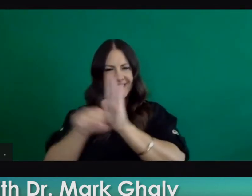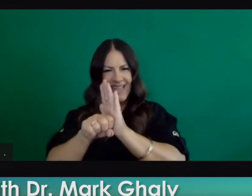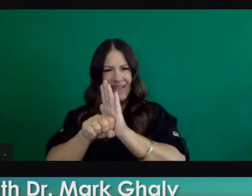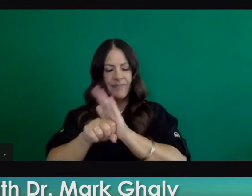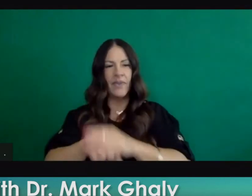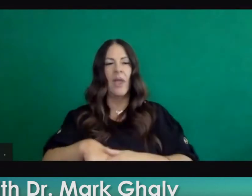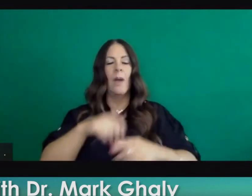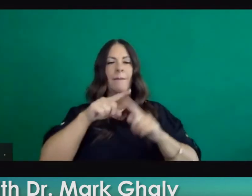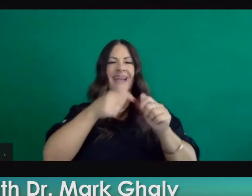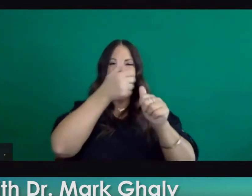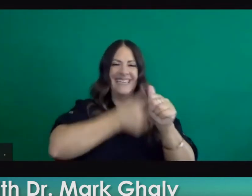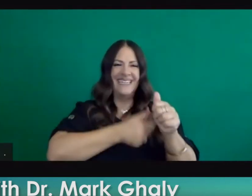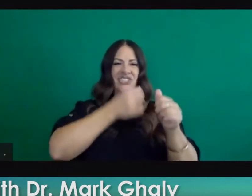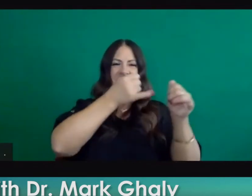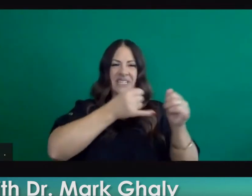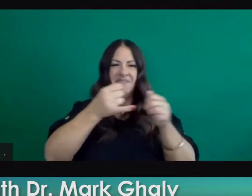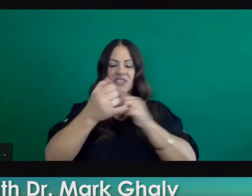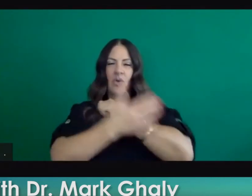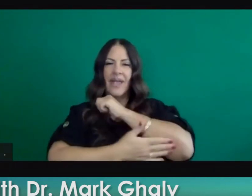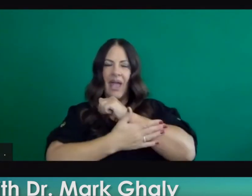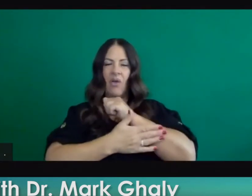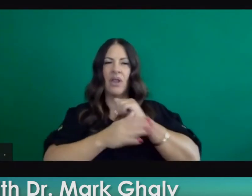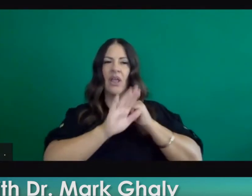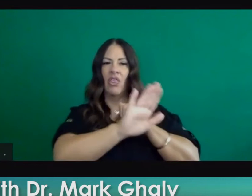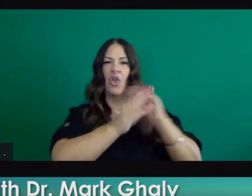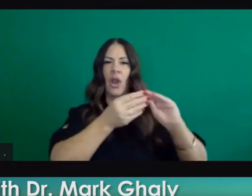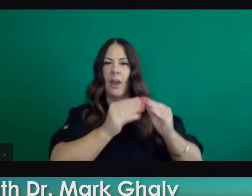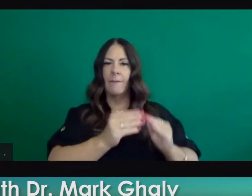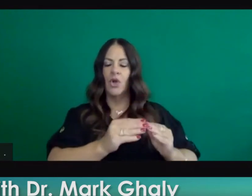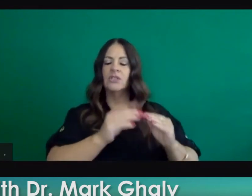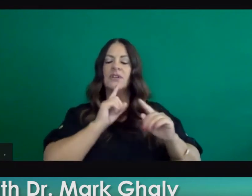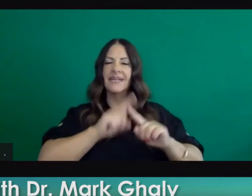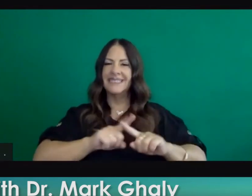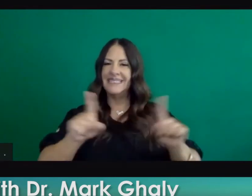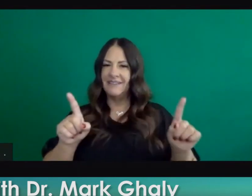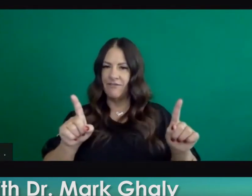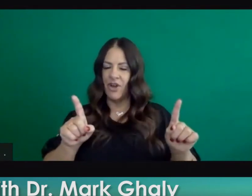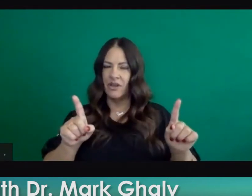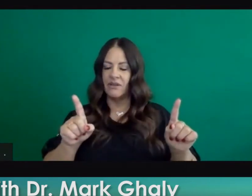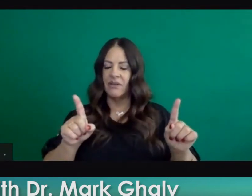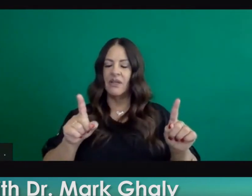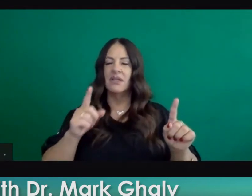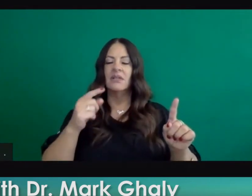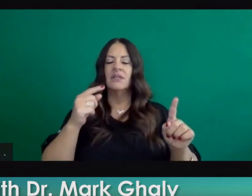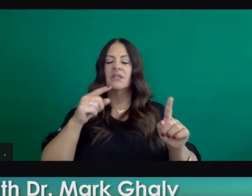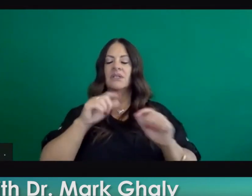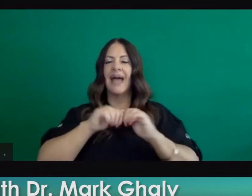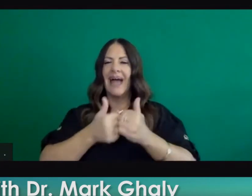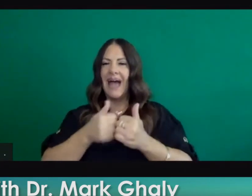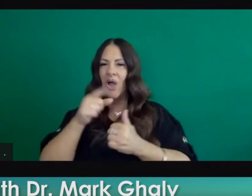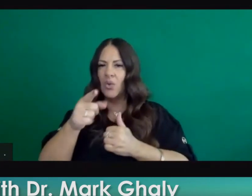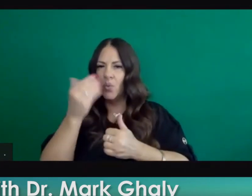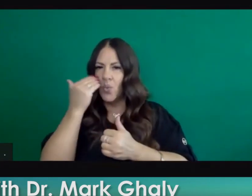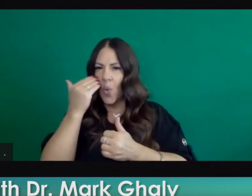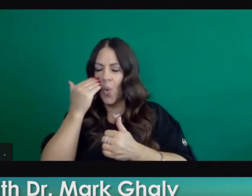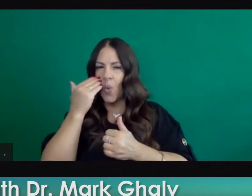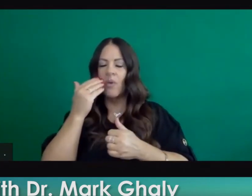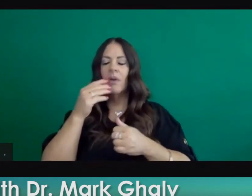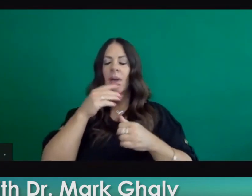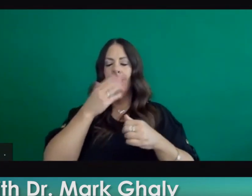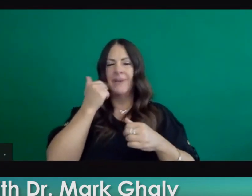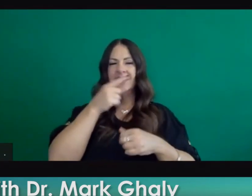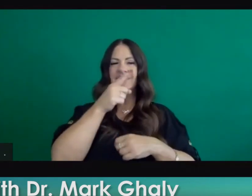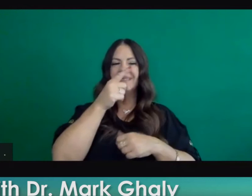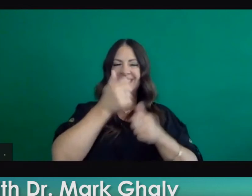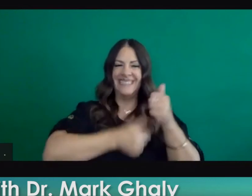doing testing, we realize that you may be finding more cases, because the way you find cases is by testing. But as